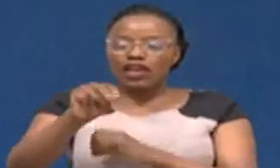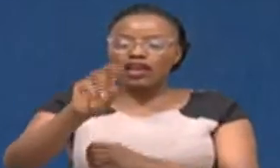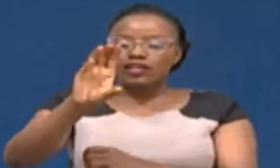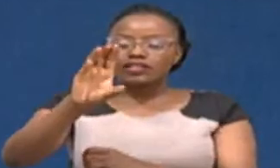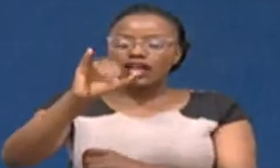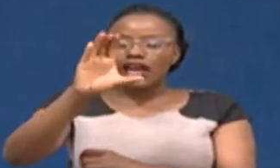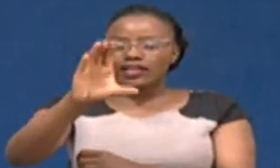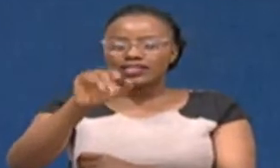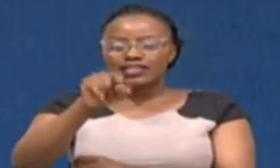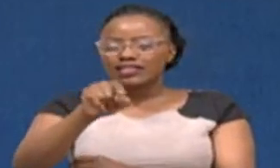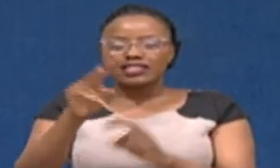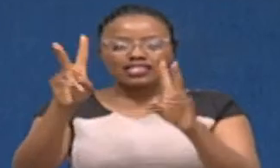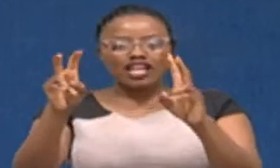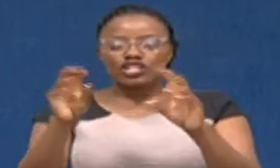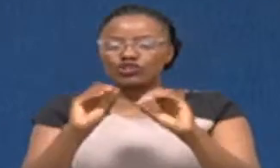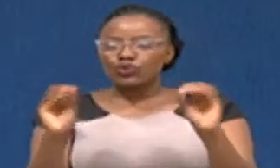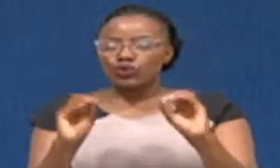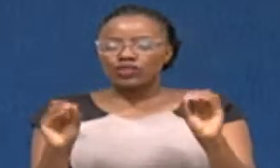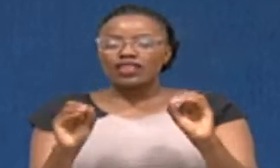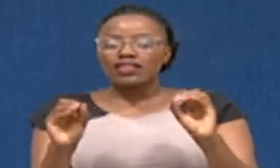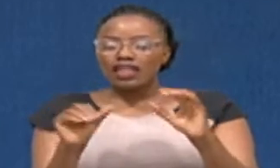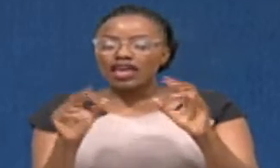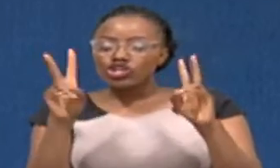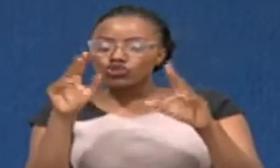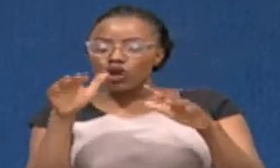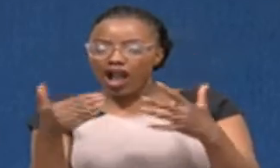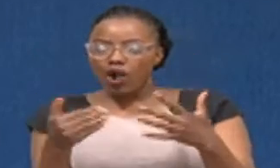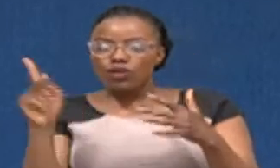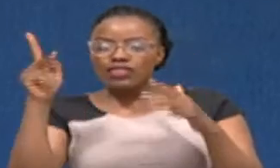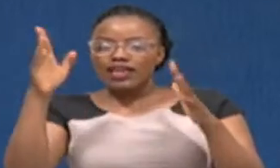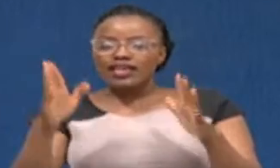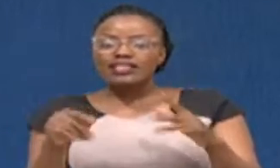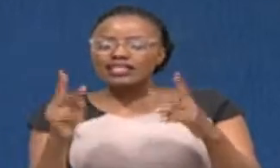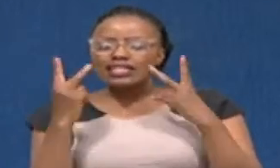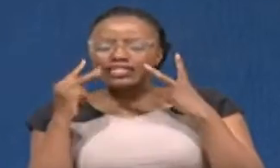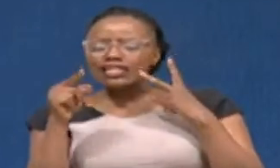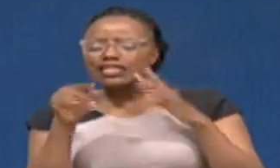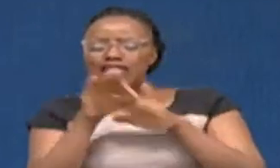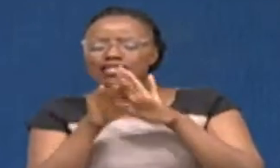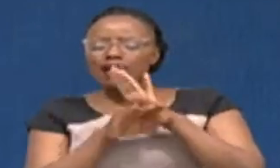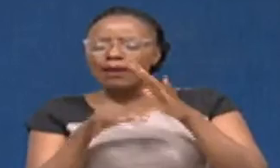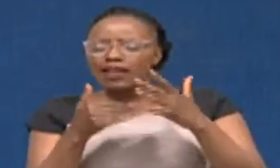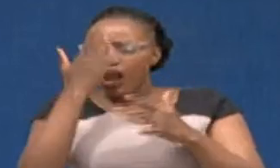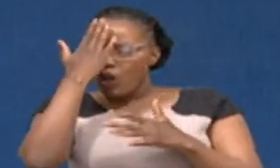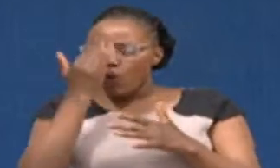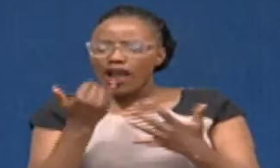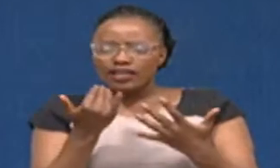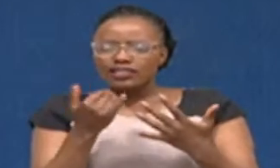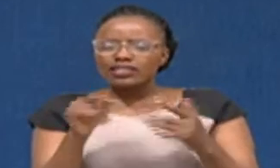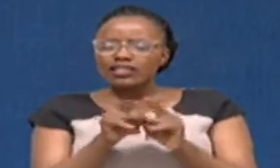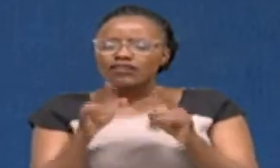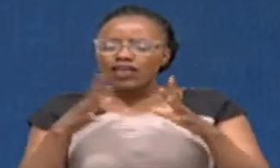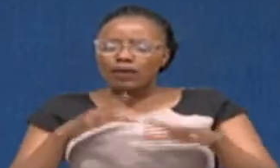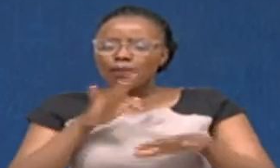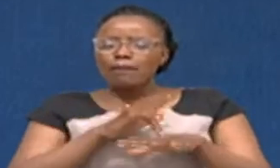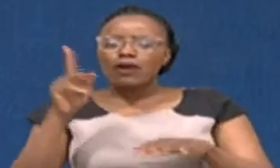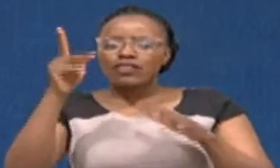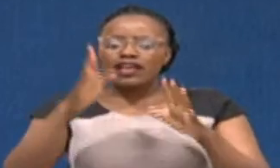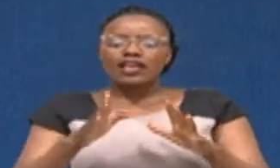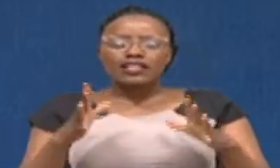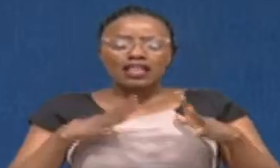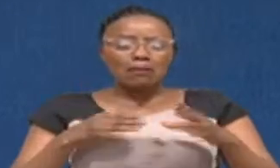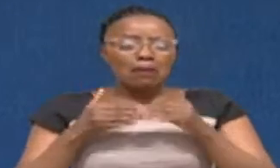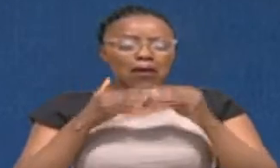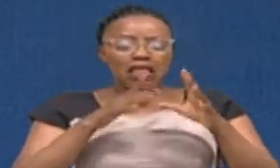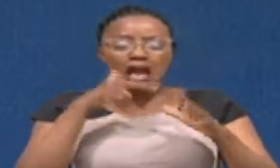NCIC. That's not an issue. The issue is, how did the Kenyans take that statement? Because here, the victims are the Kenyans, not those